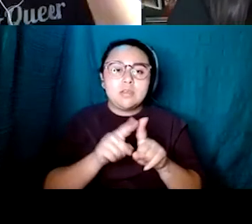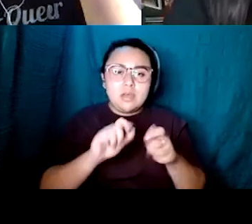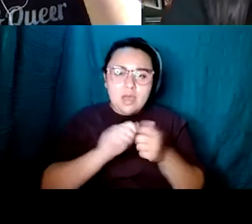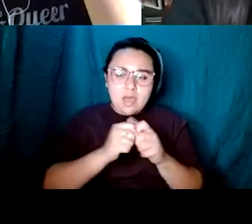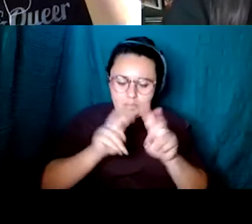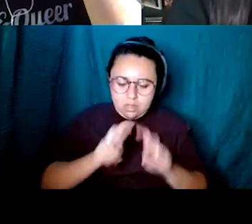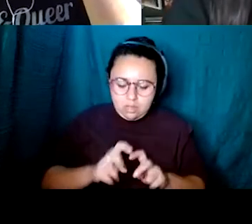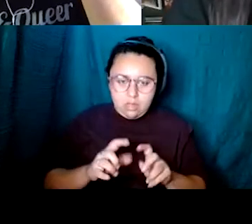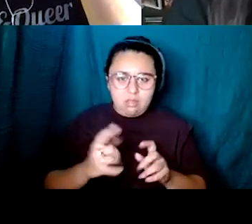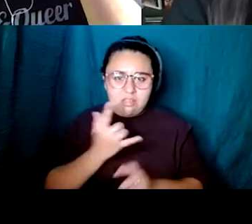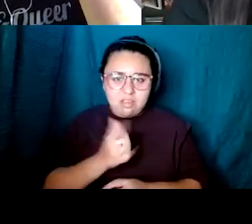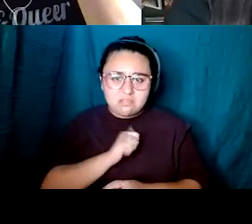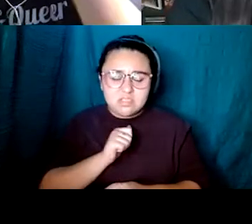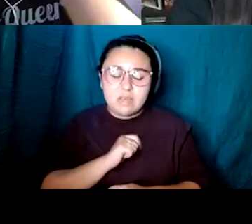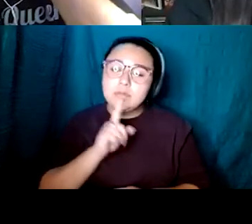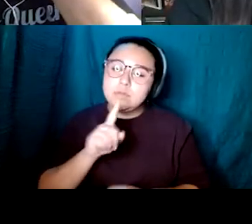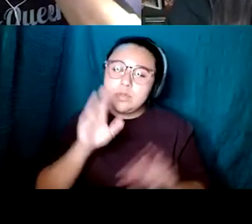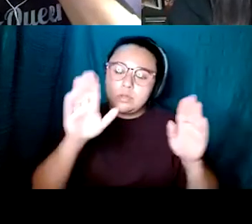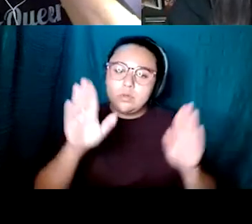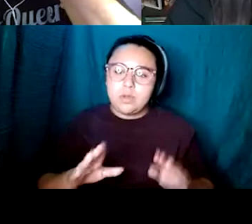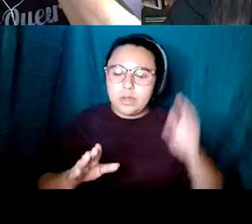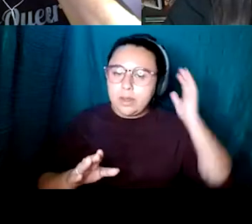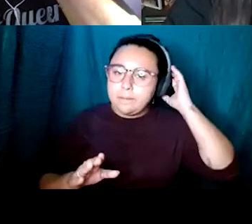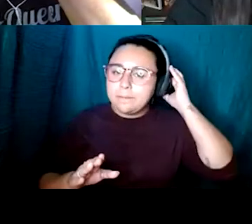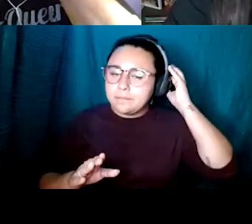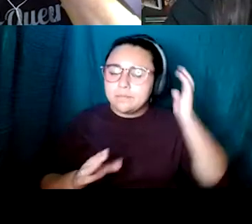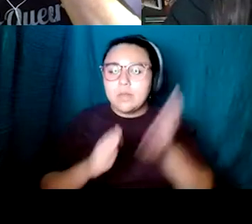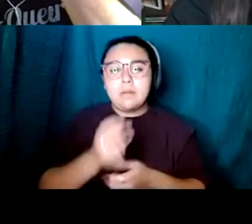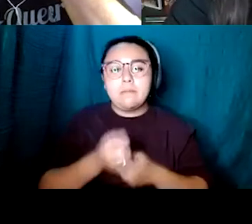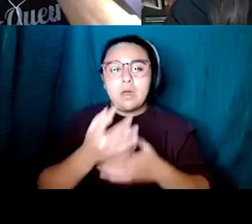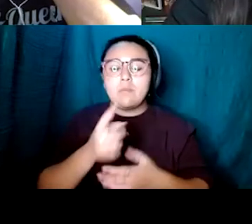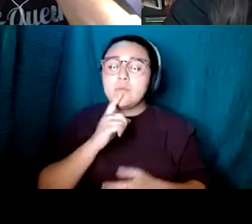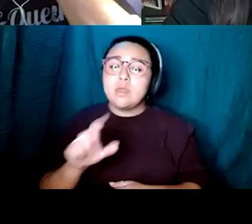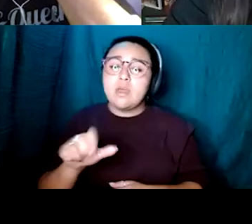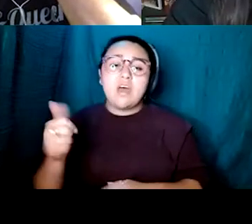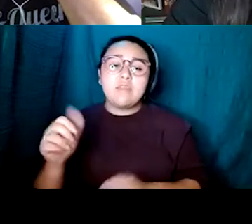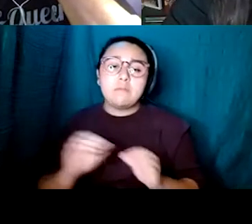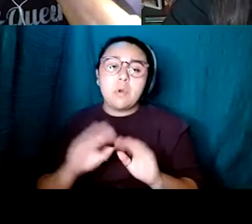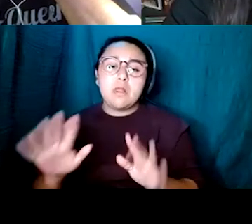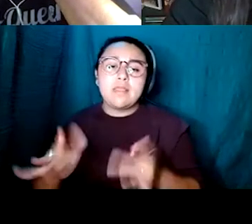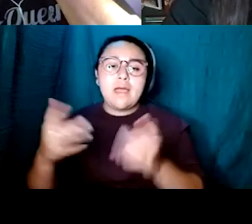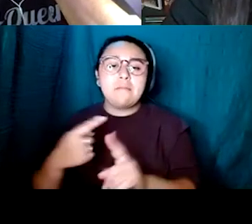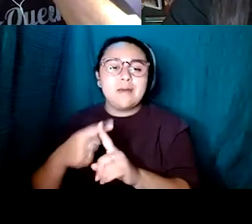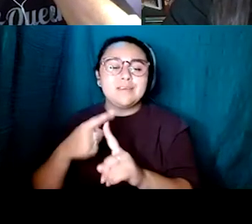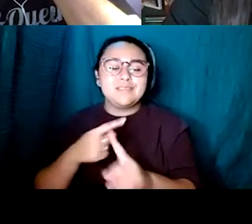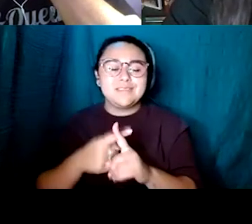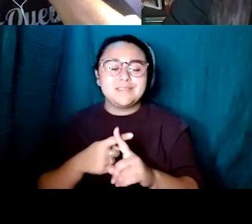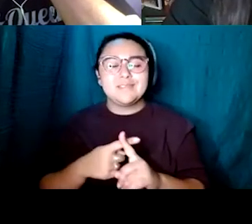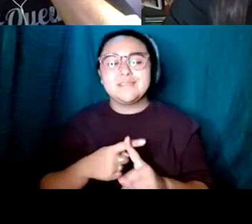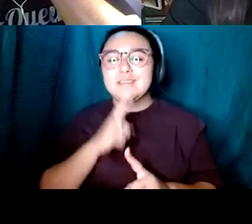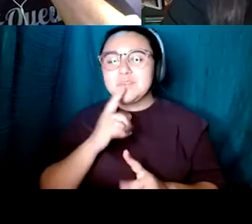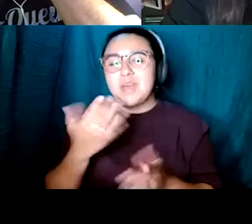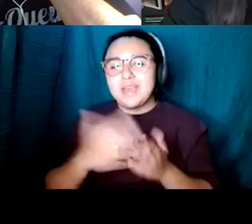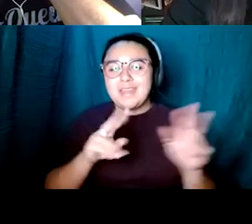it. That is a really great piece. On a lighter note, there's kind of like a reoccurring theme of like